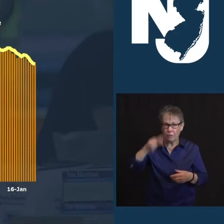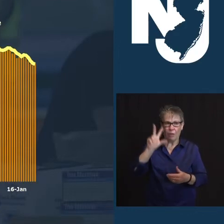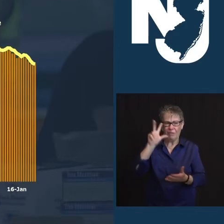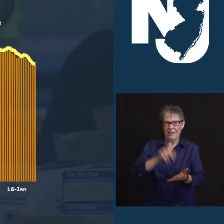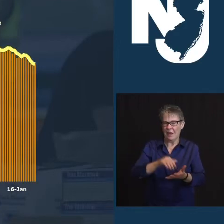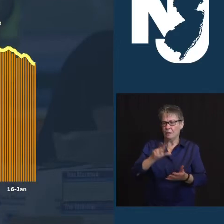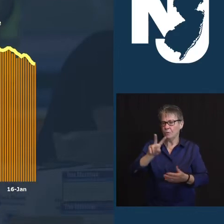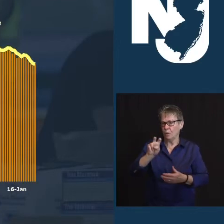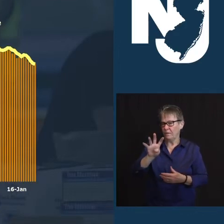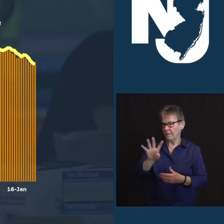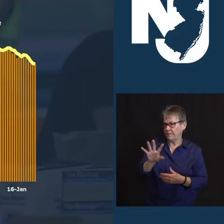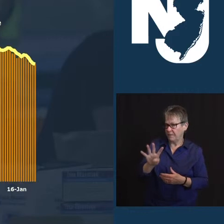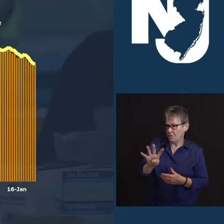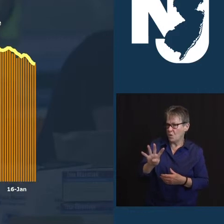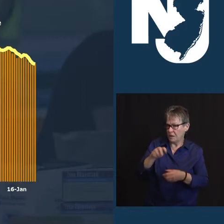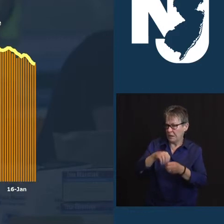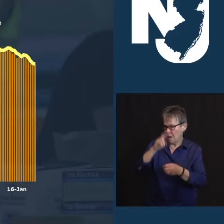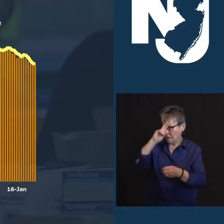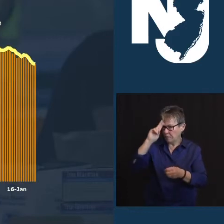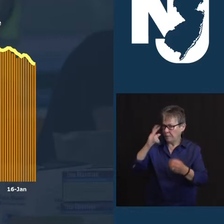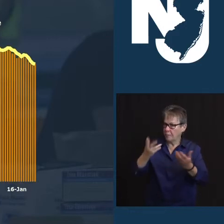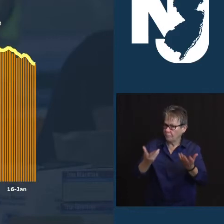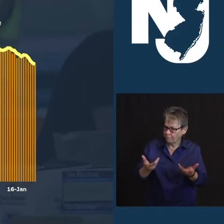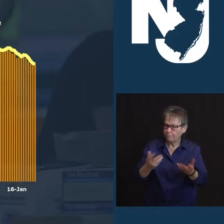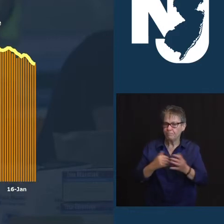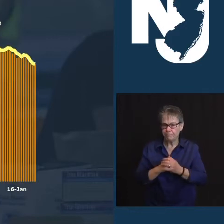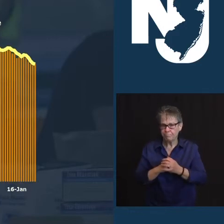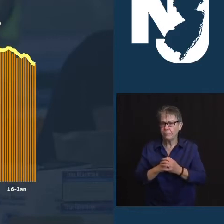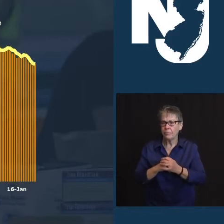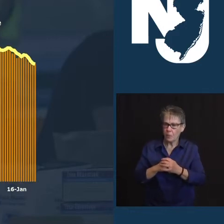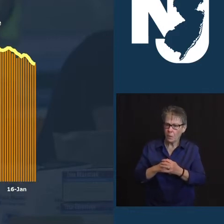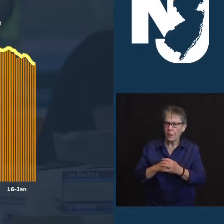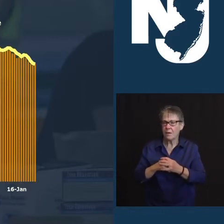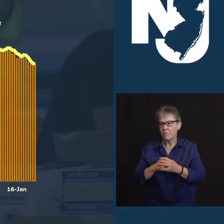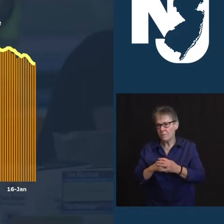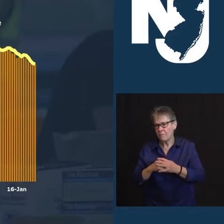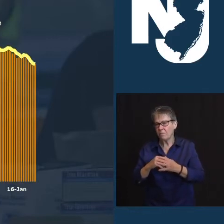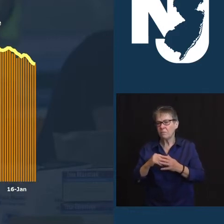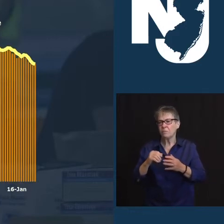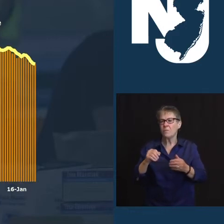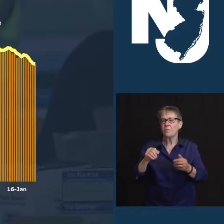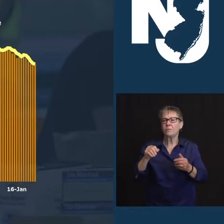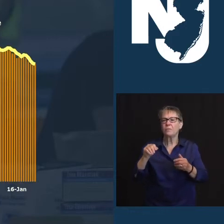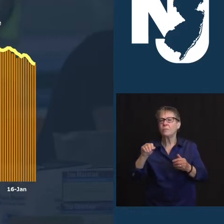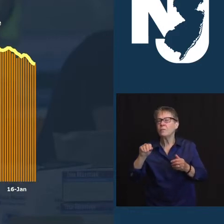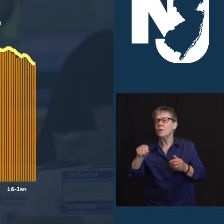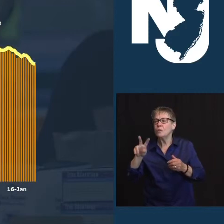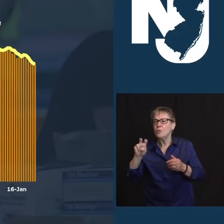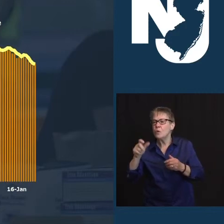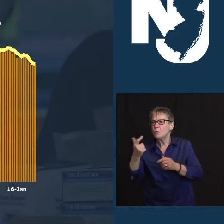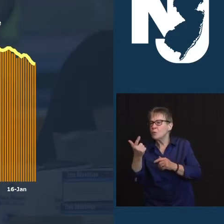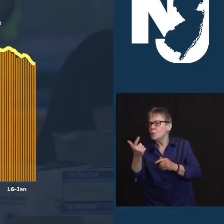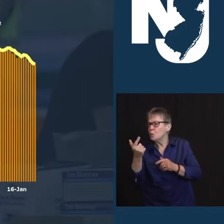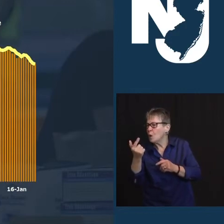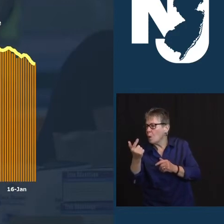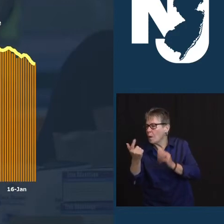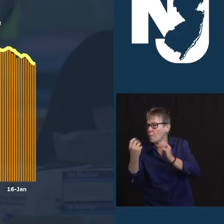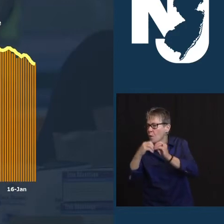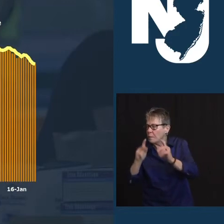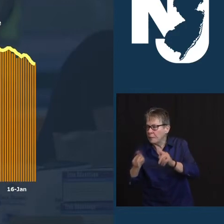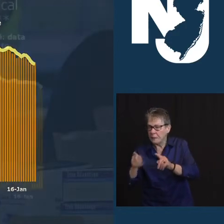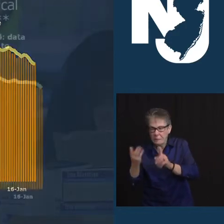patients alongside 221 patients who are awaiting their test results. That's a total of